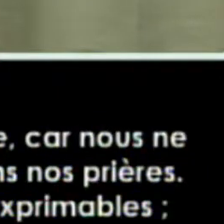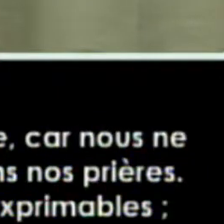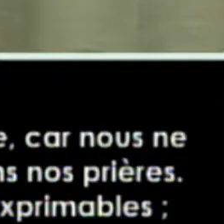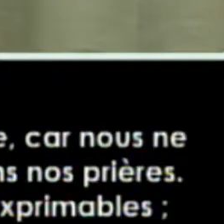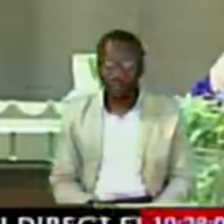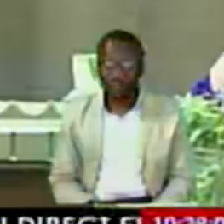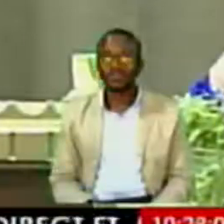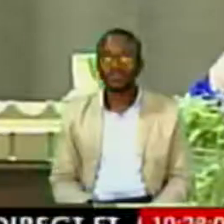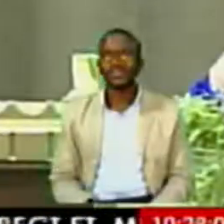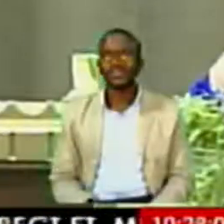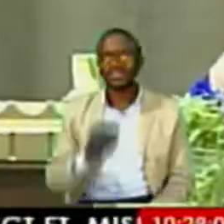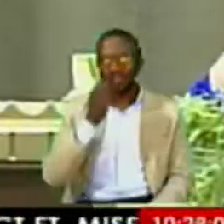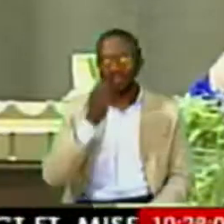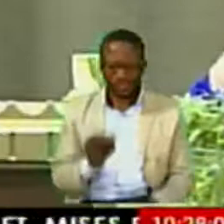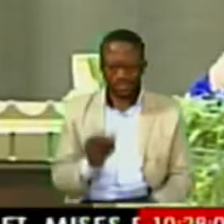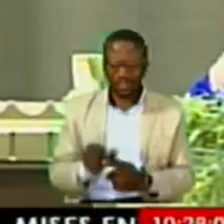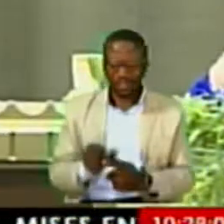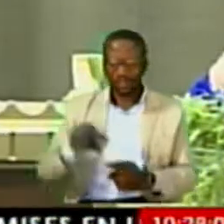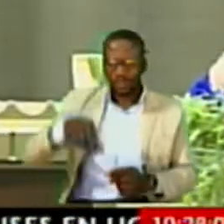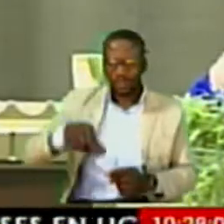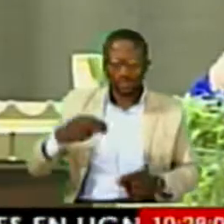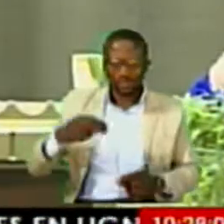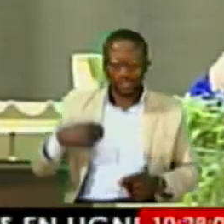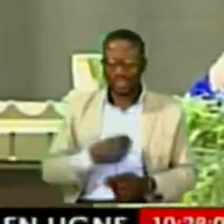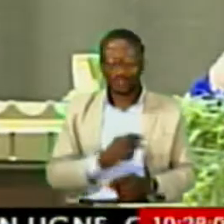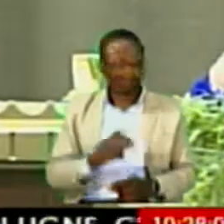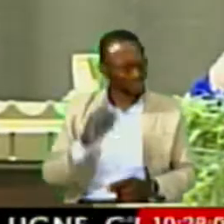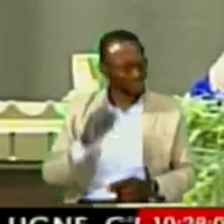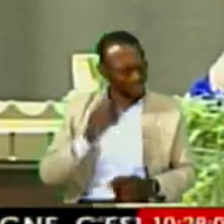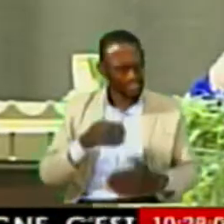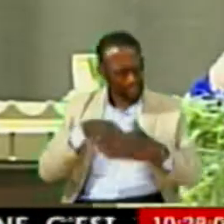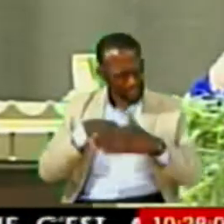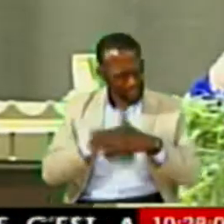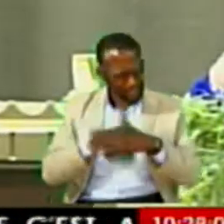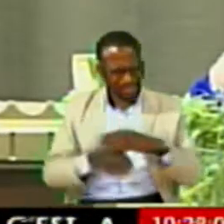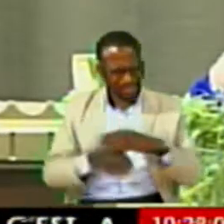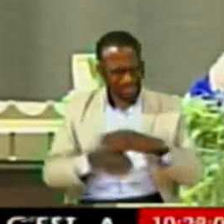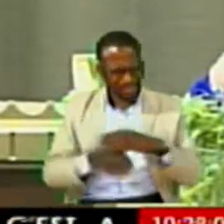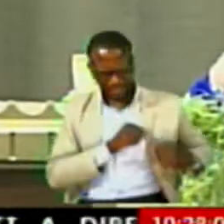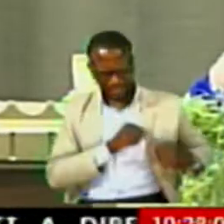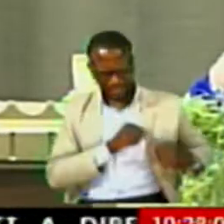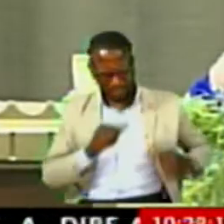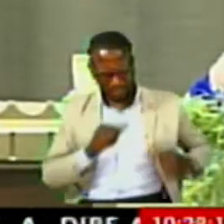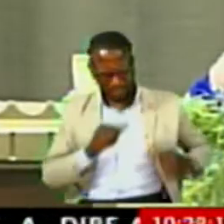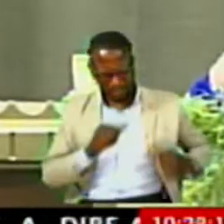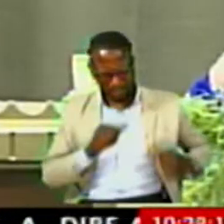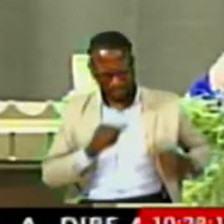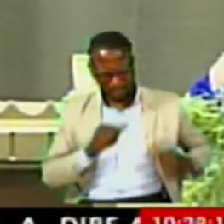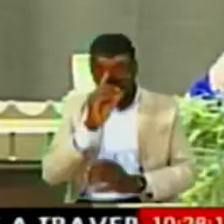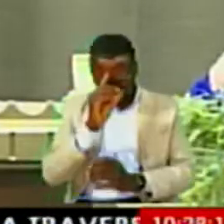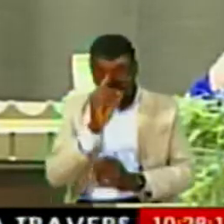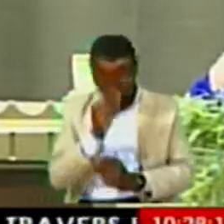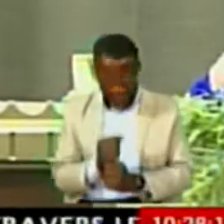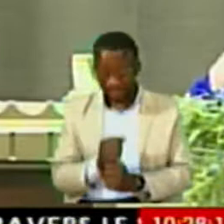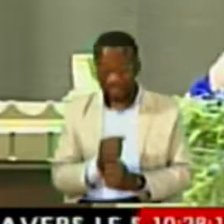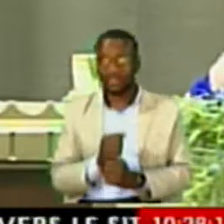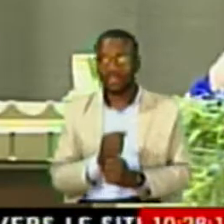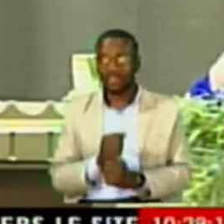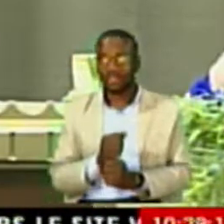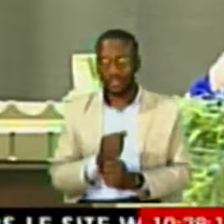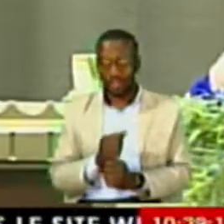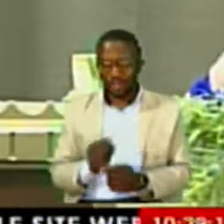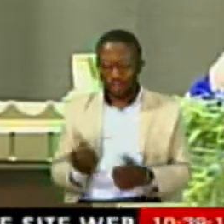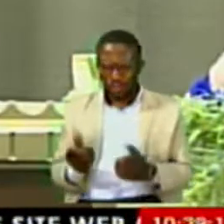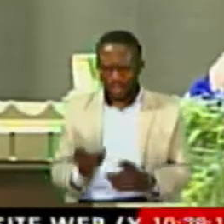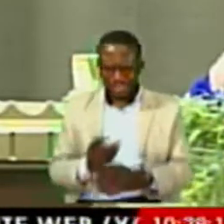be uttered. The word we are listening to goes in the heart. Si nous la croyons, if we believe in it, quand le temps vient de prier,